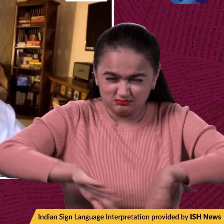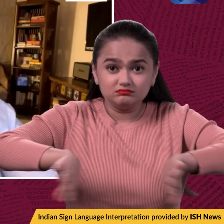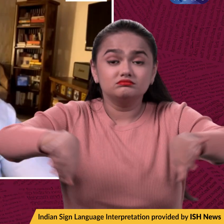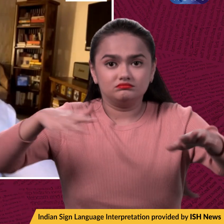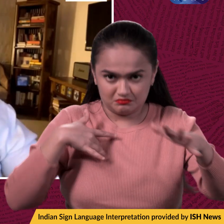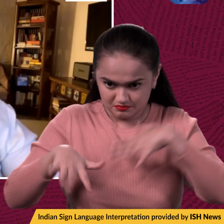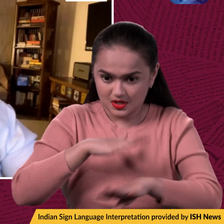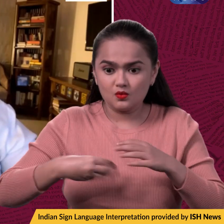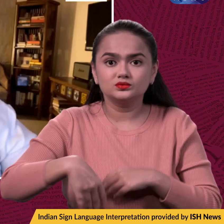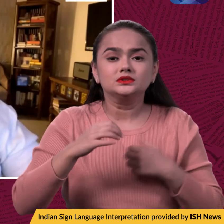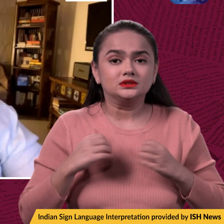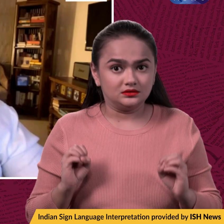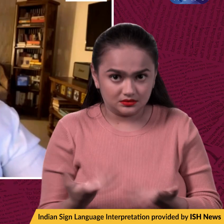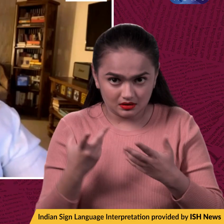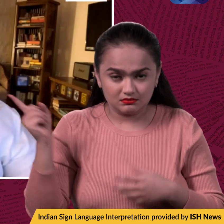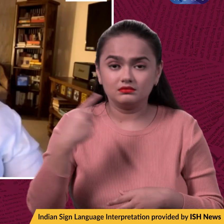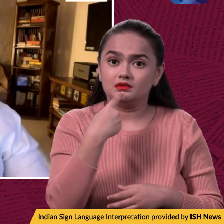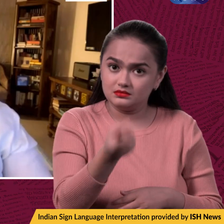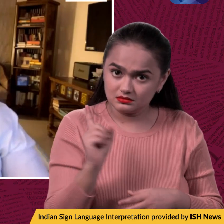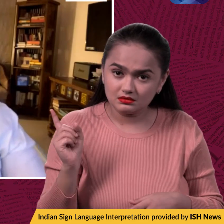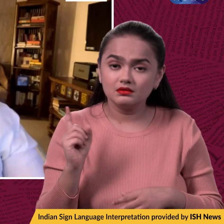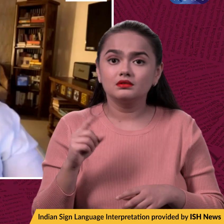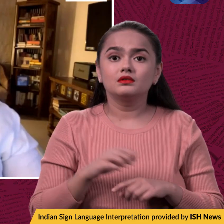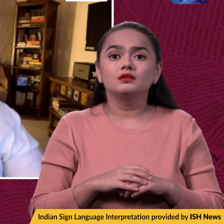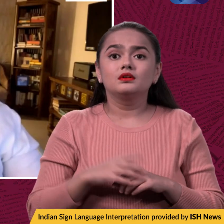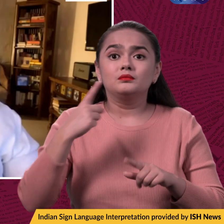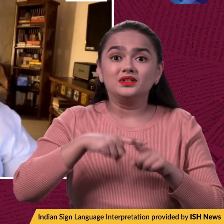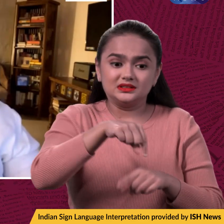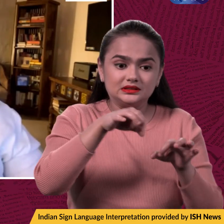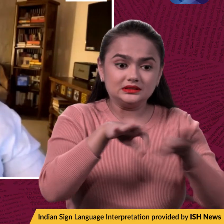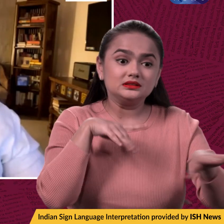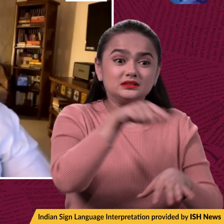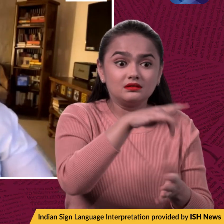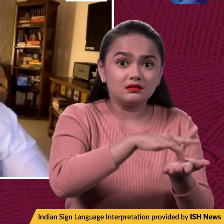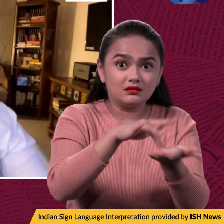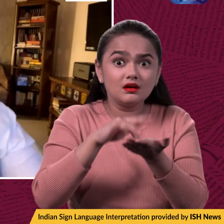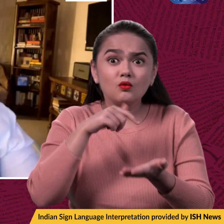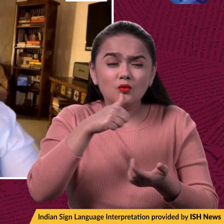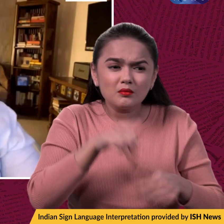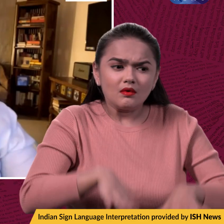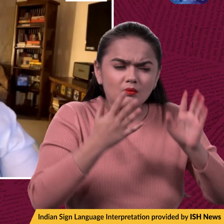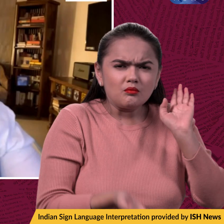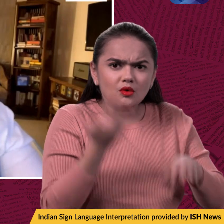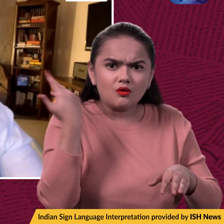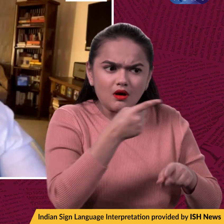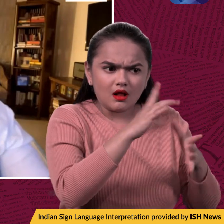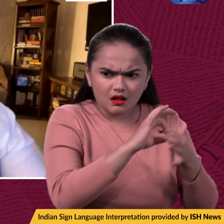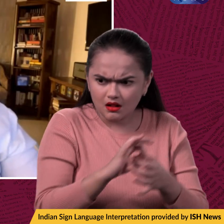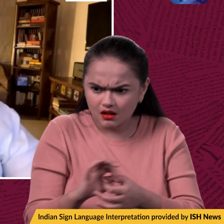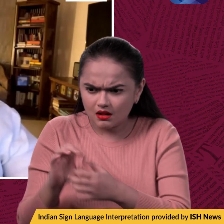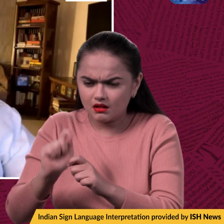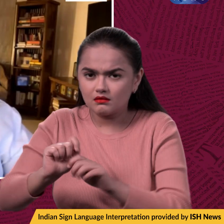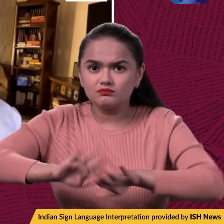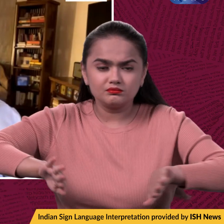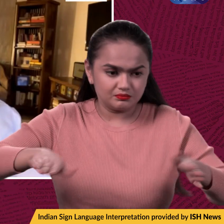water. Of course, there was no mention on what happens to the lakes in the city that have been drained and built upon, which are now